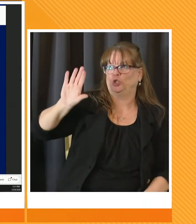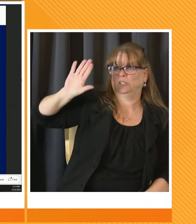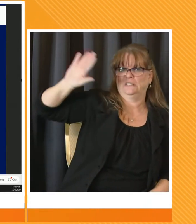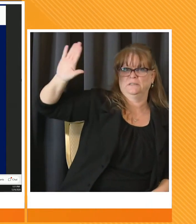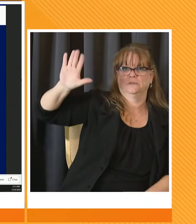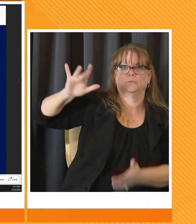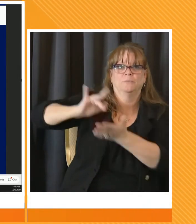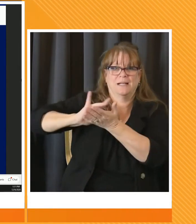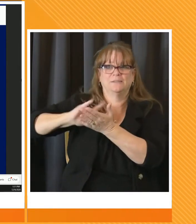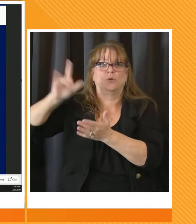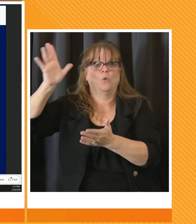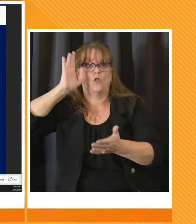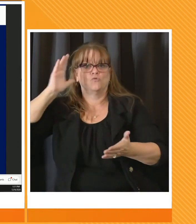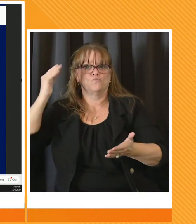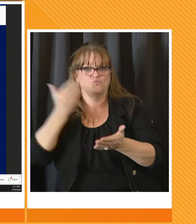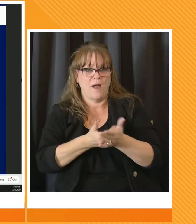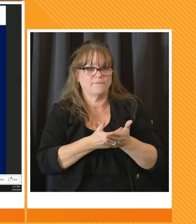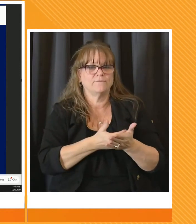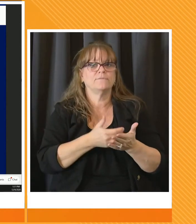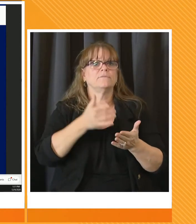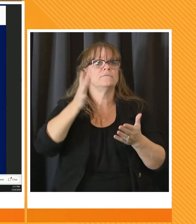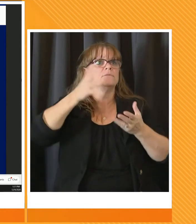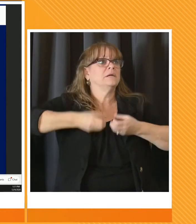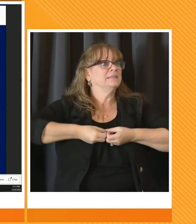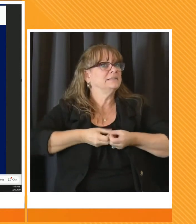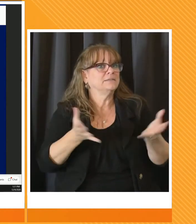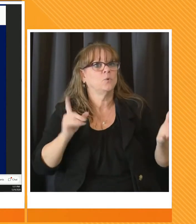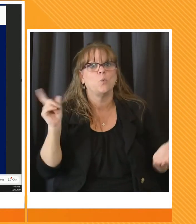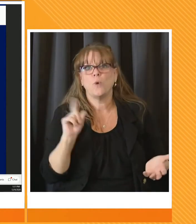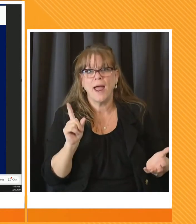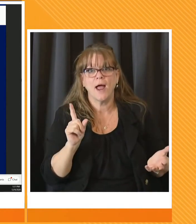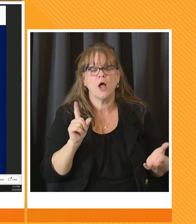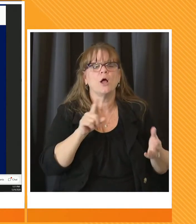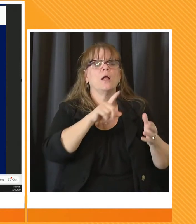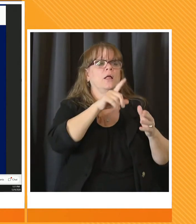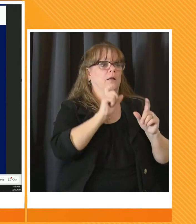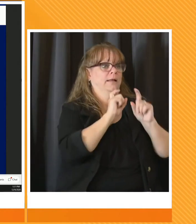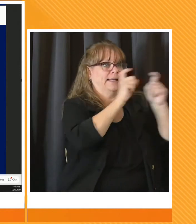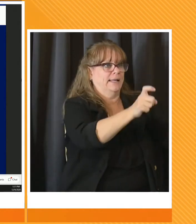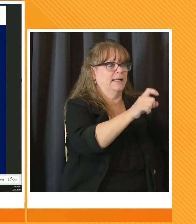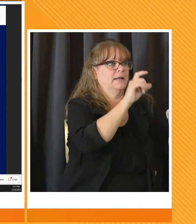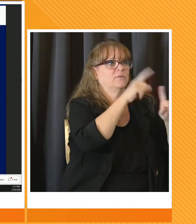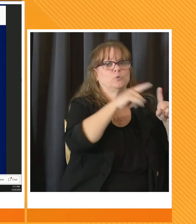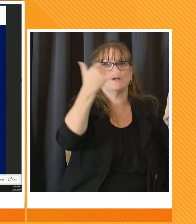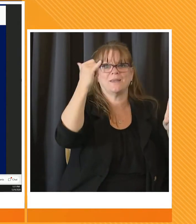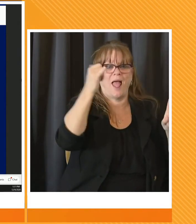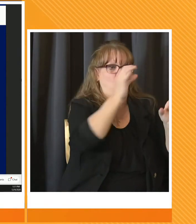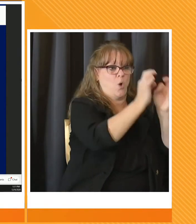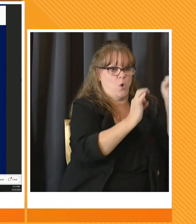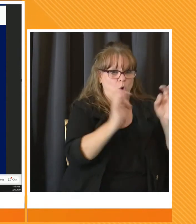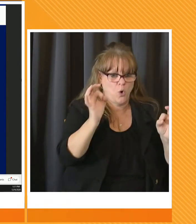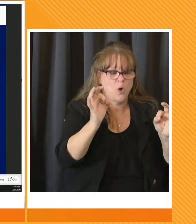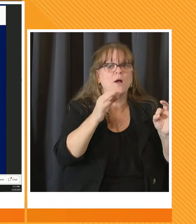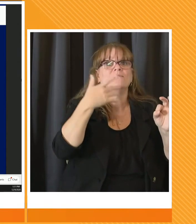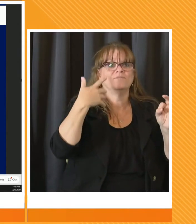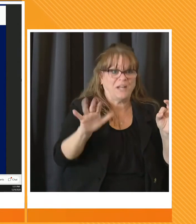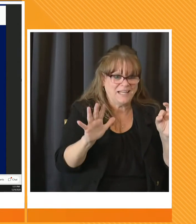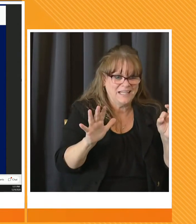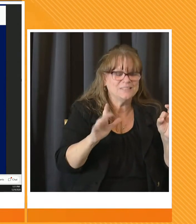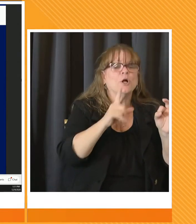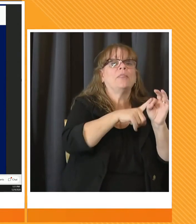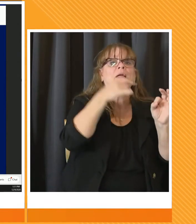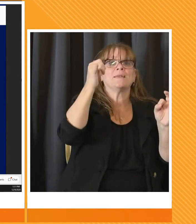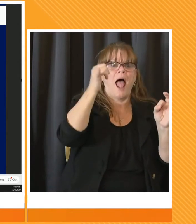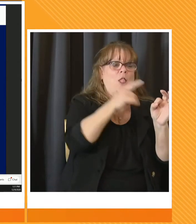be redistributed to those providers in blue. Now, we know that the Moderna vaccine, at almost double